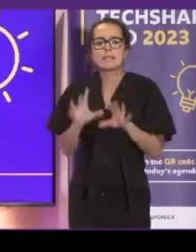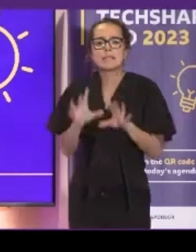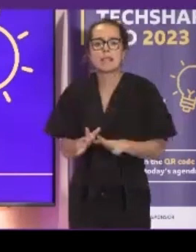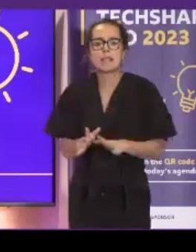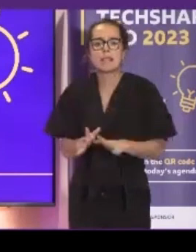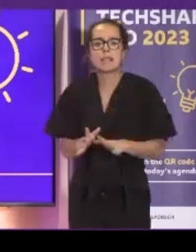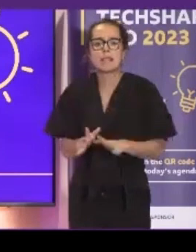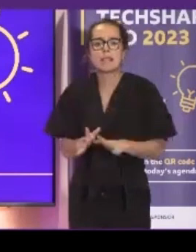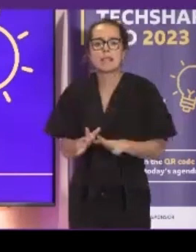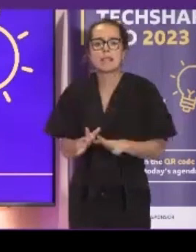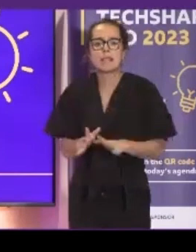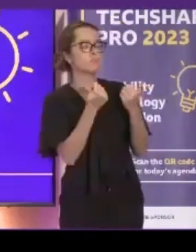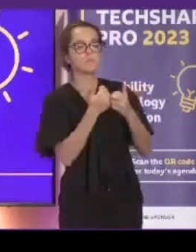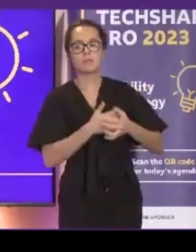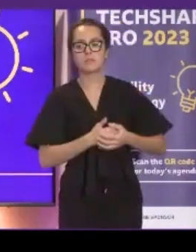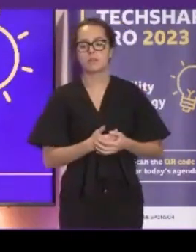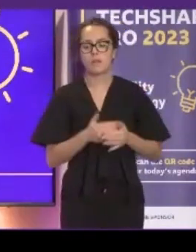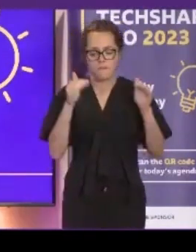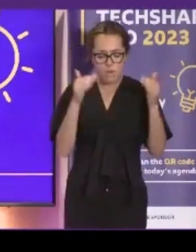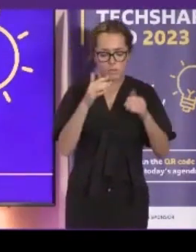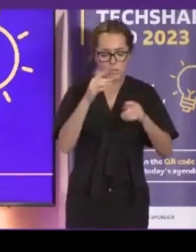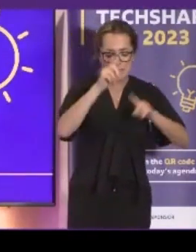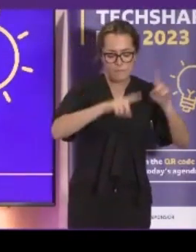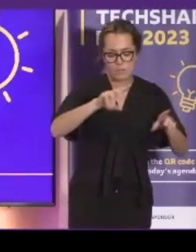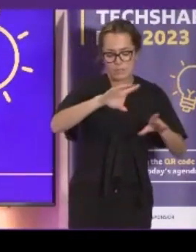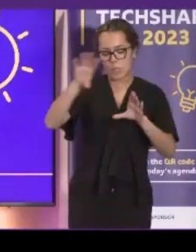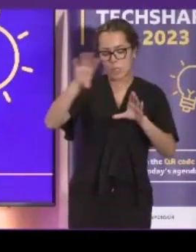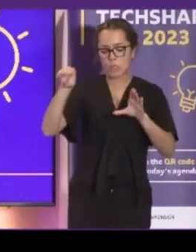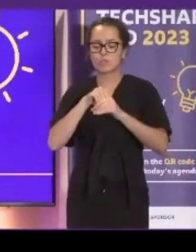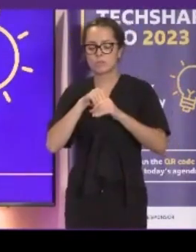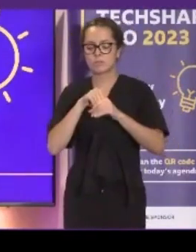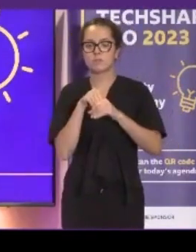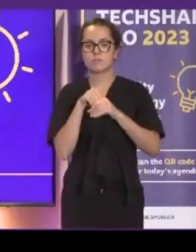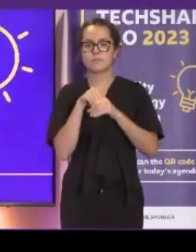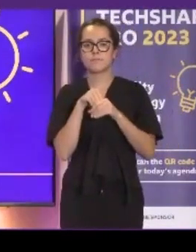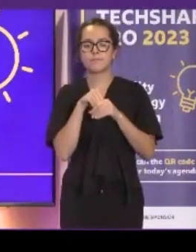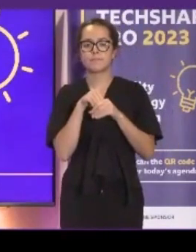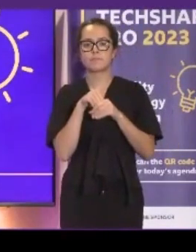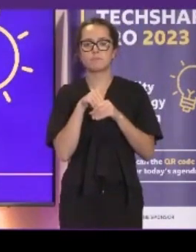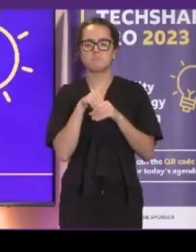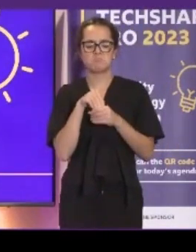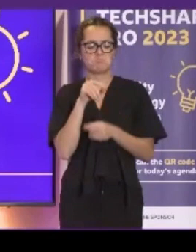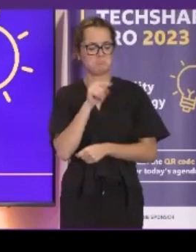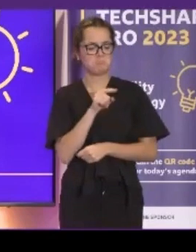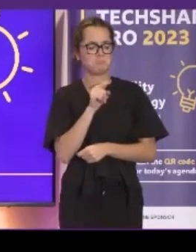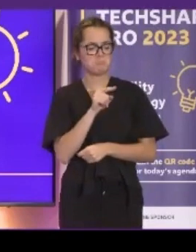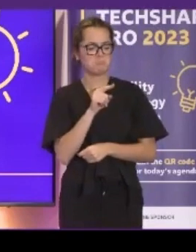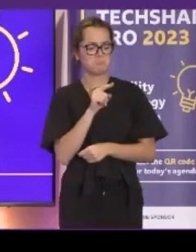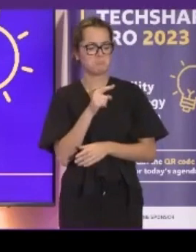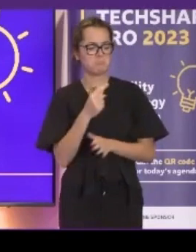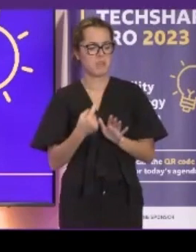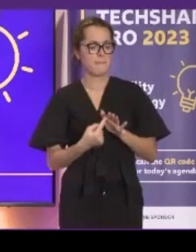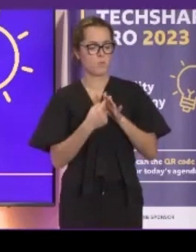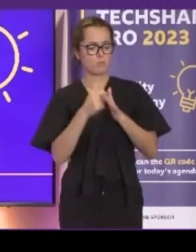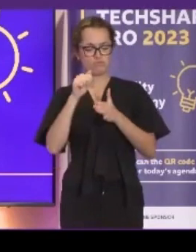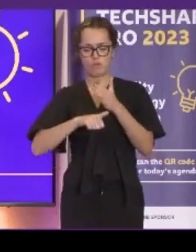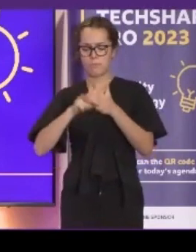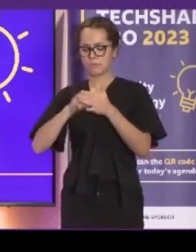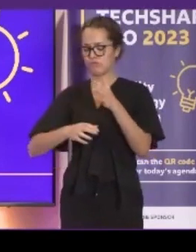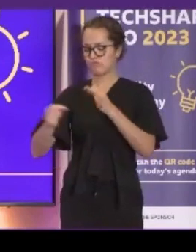the diversity inclusion part of it, why is it so important in the procurement